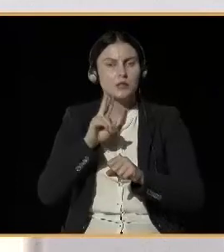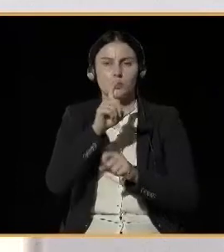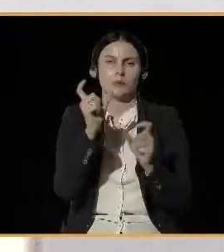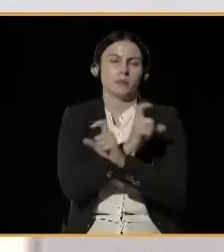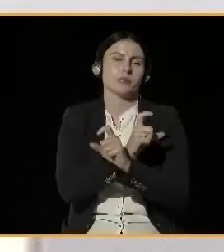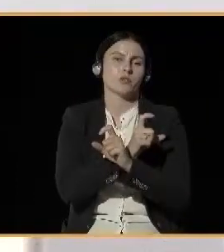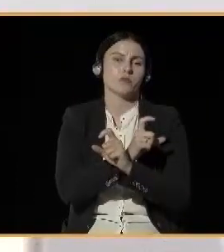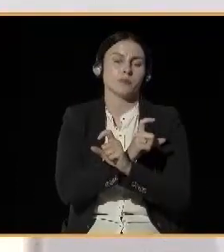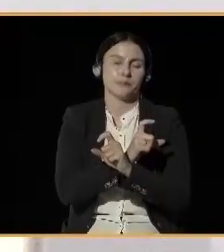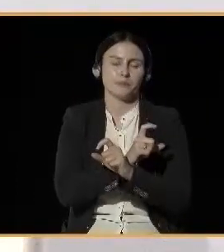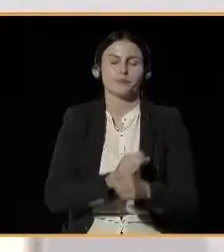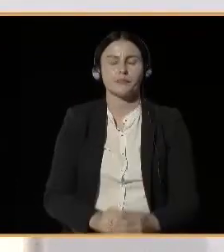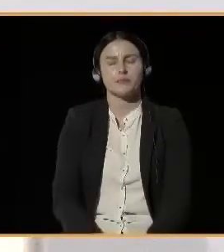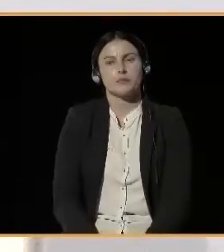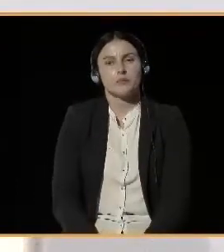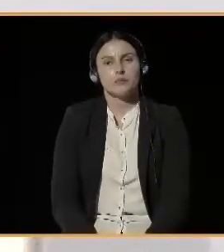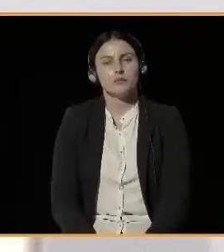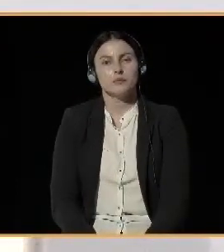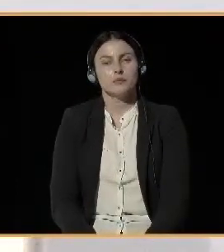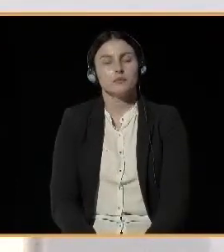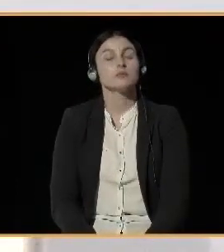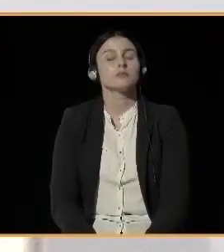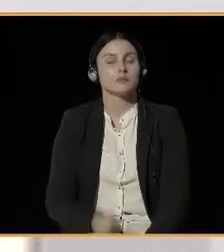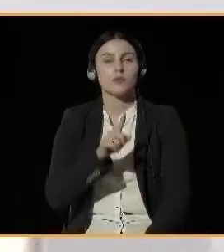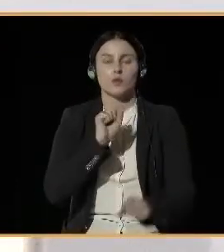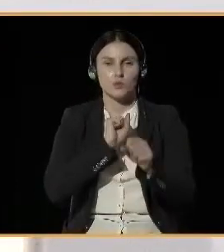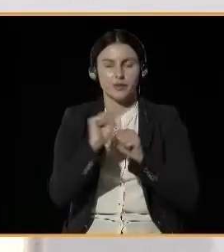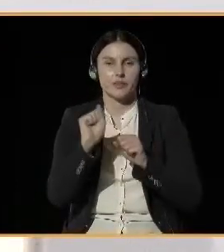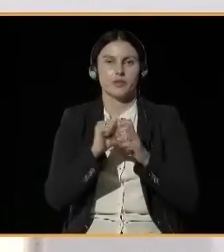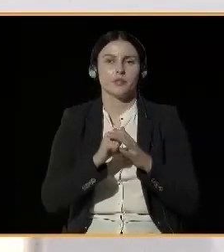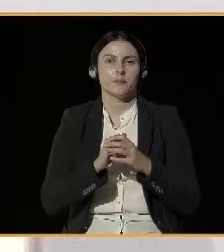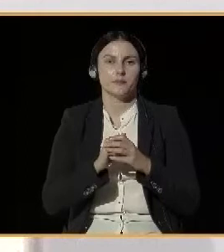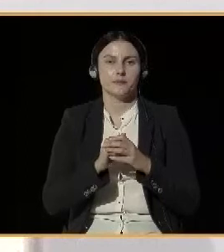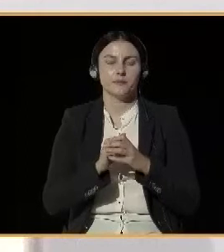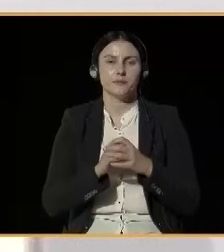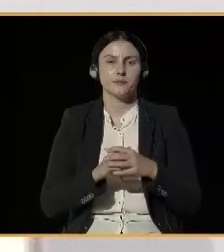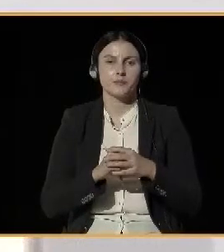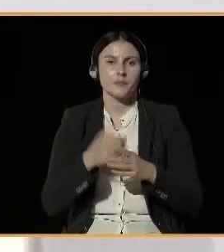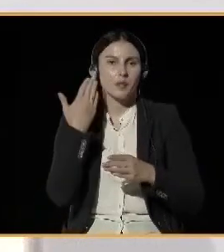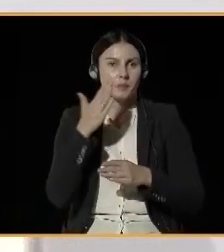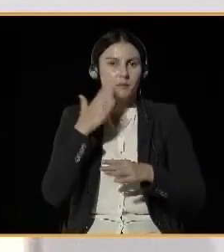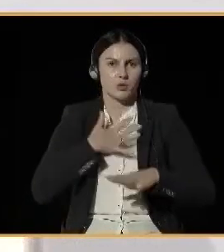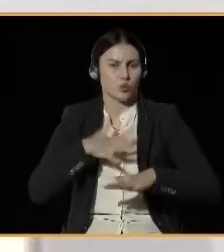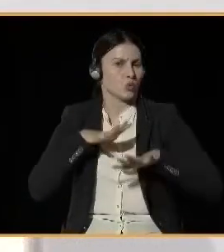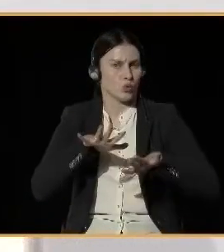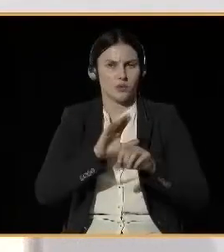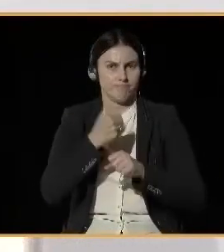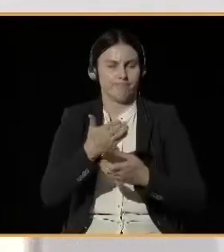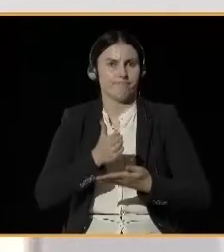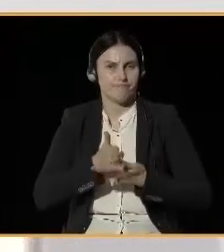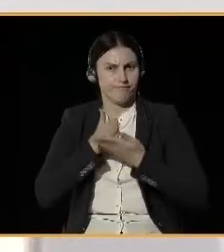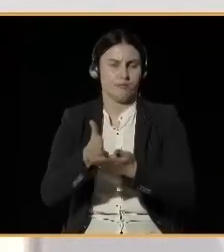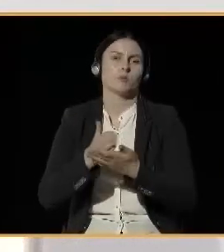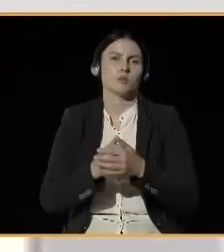various kinds of state institutions, public institutions. As I'm saying, they